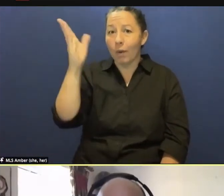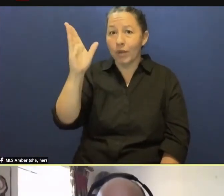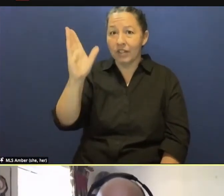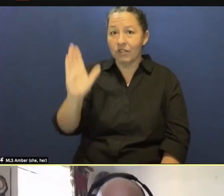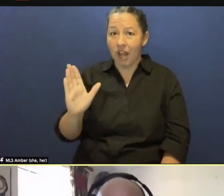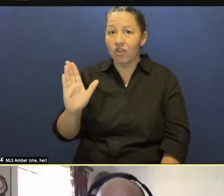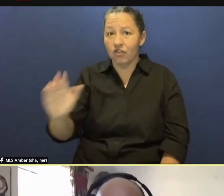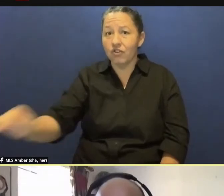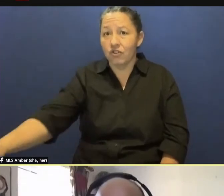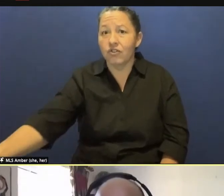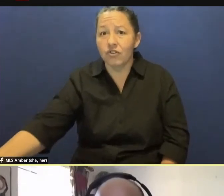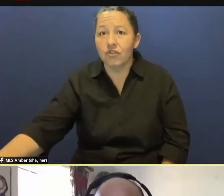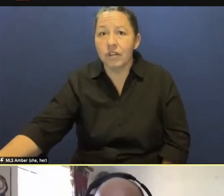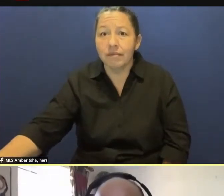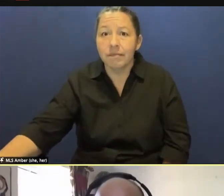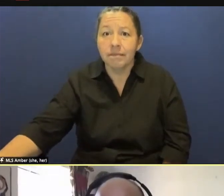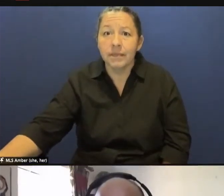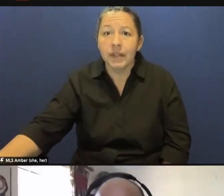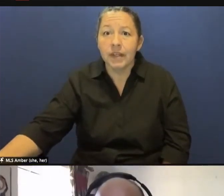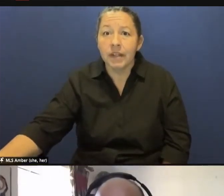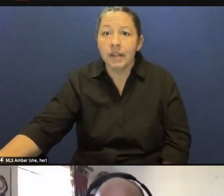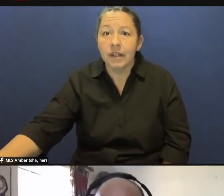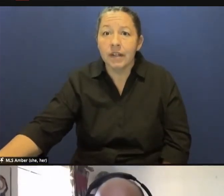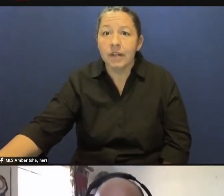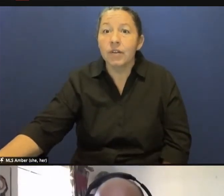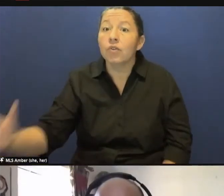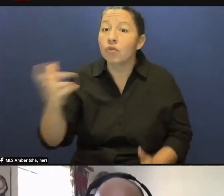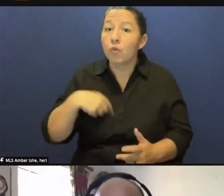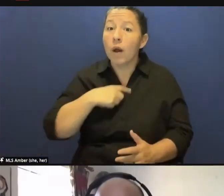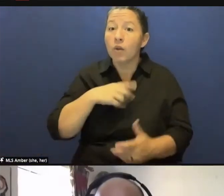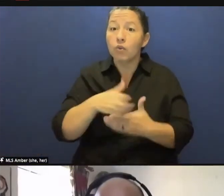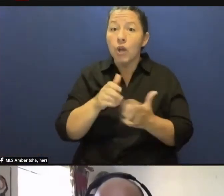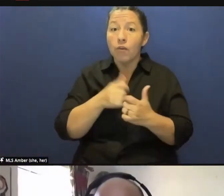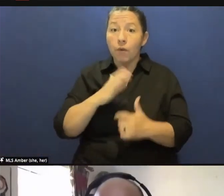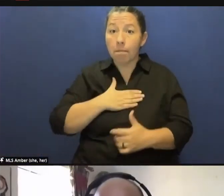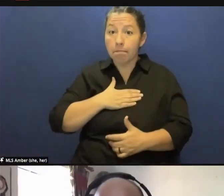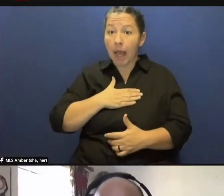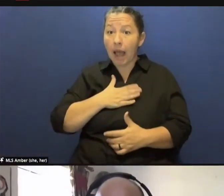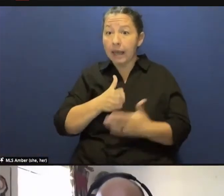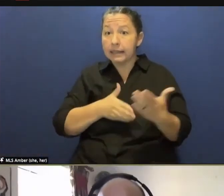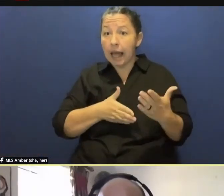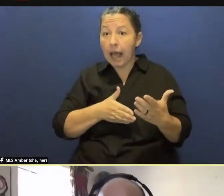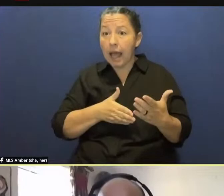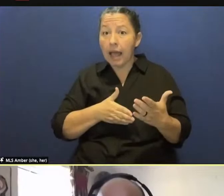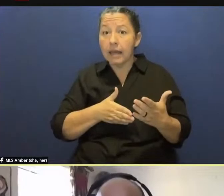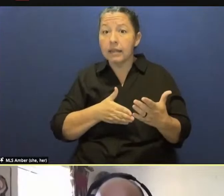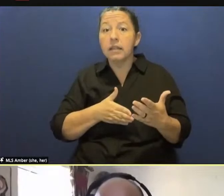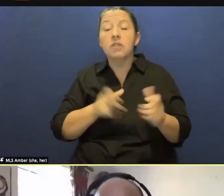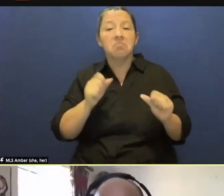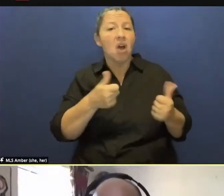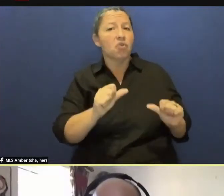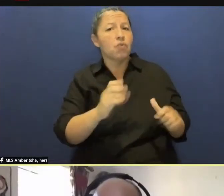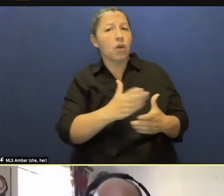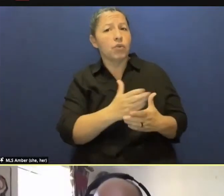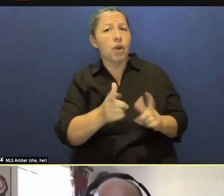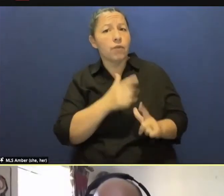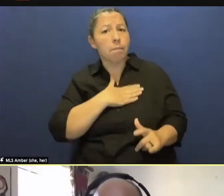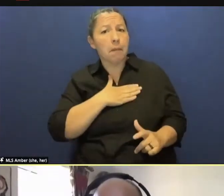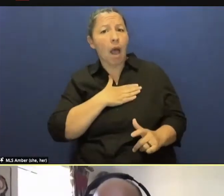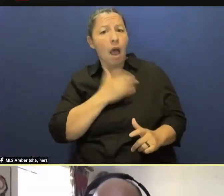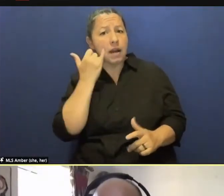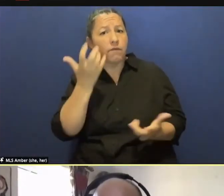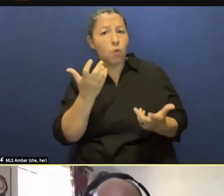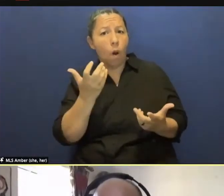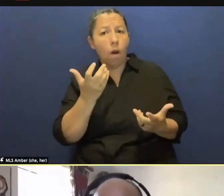want us to share from our side? I can try and share from my side again if you want. Yeah, just do it once, try and if that it doesn't first. work,